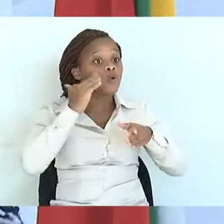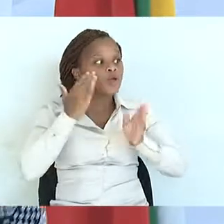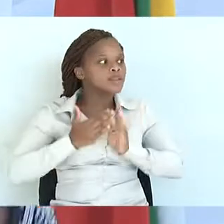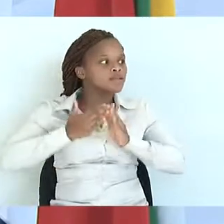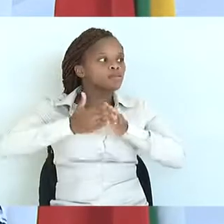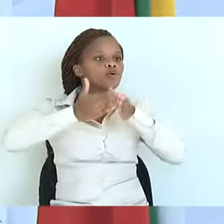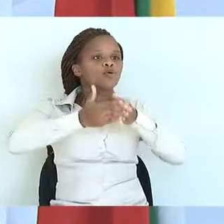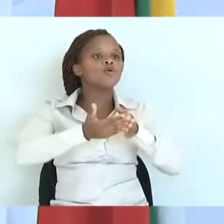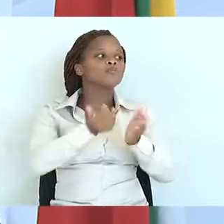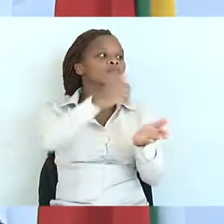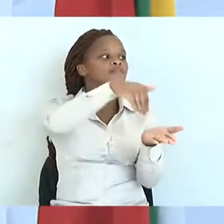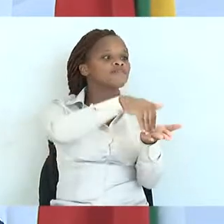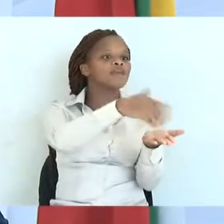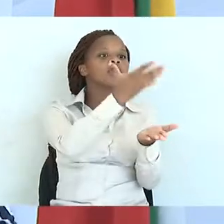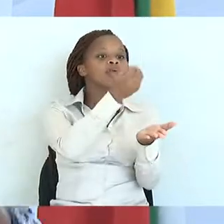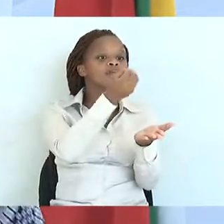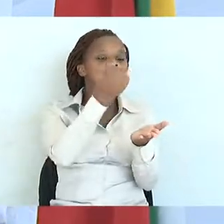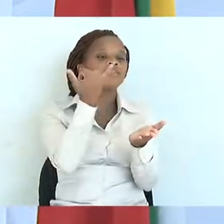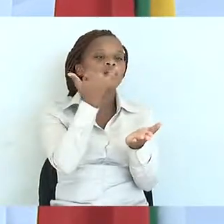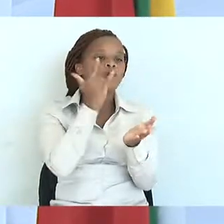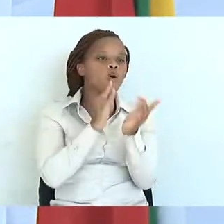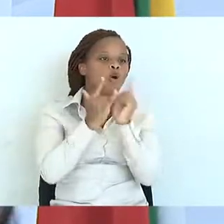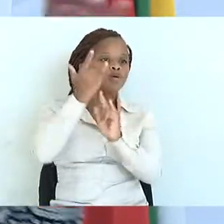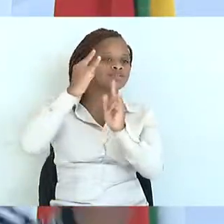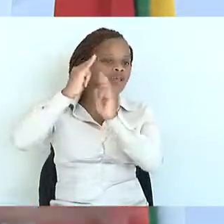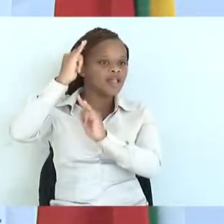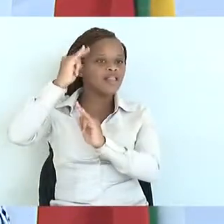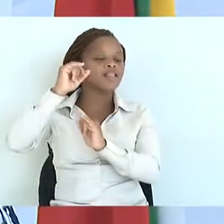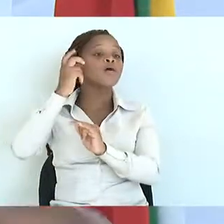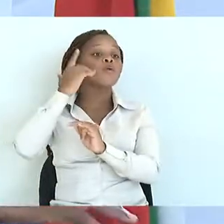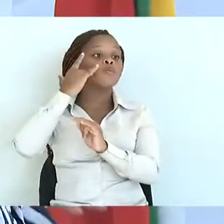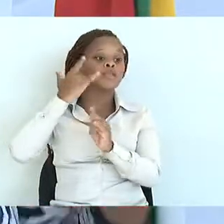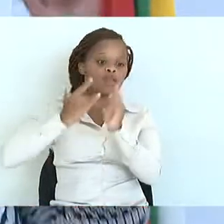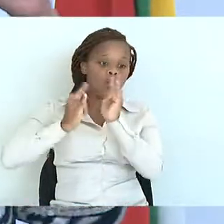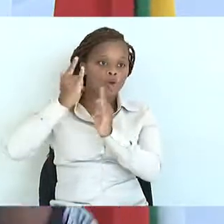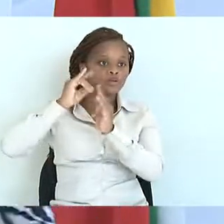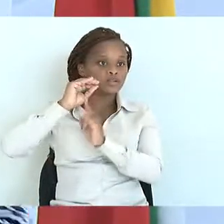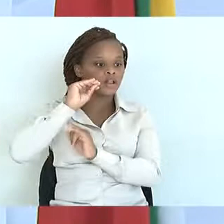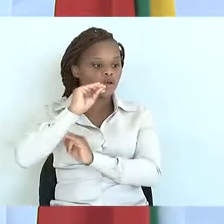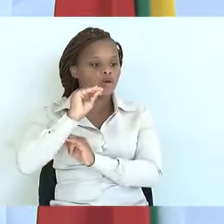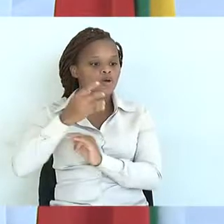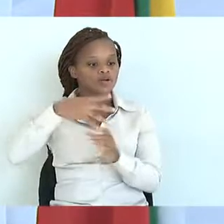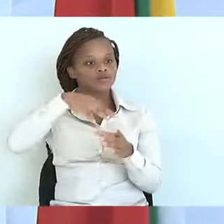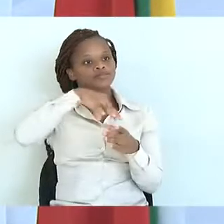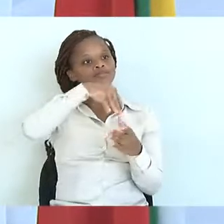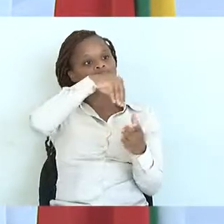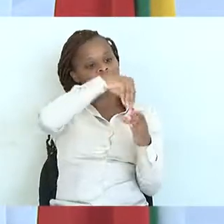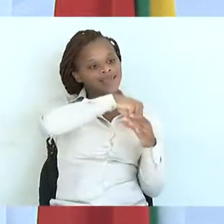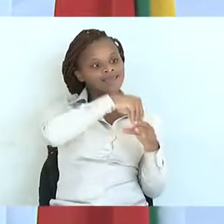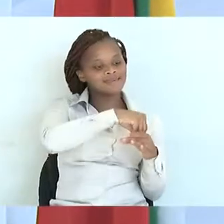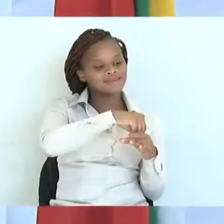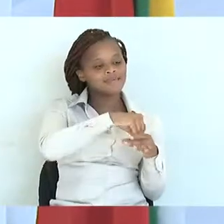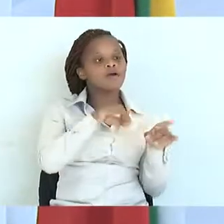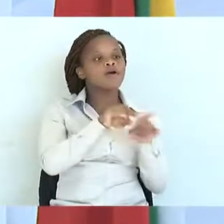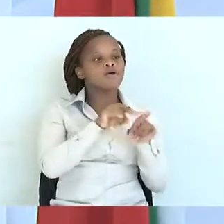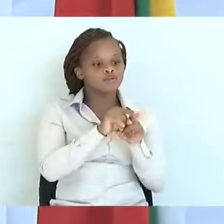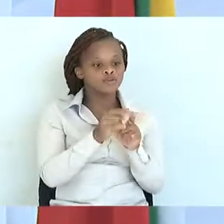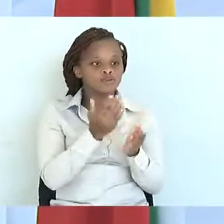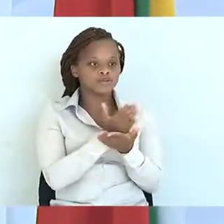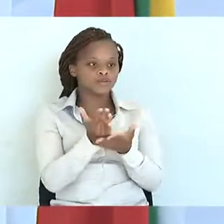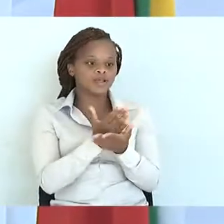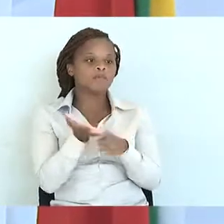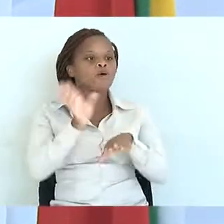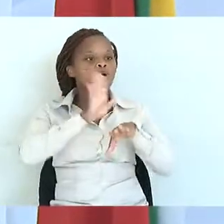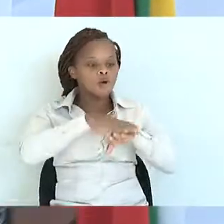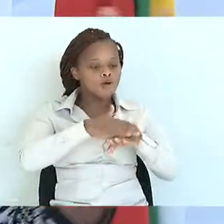imikhumbi in a hotel, we normally say there are hotels inland and floating hotels. So abantu who can do